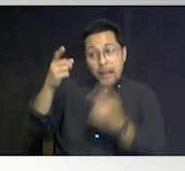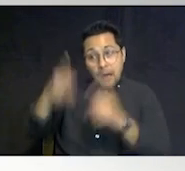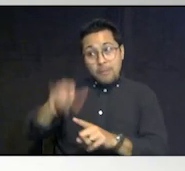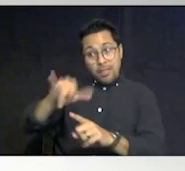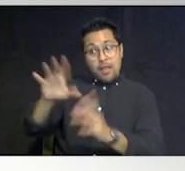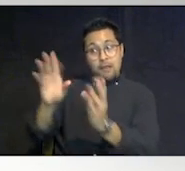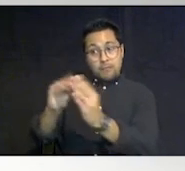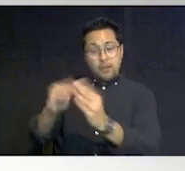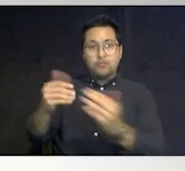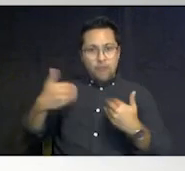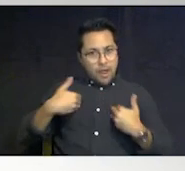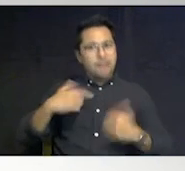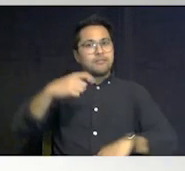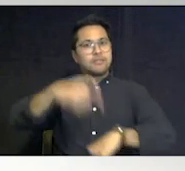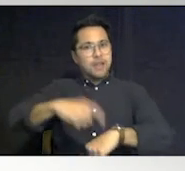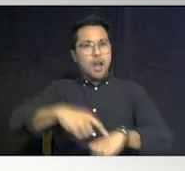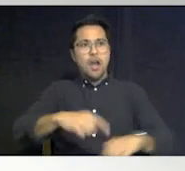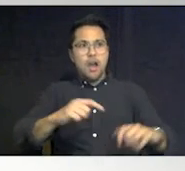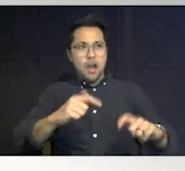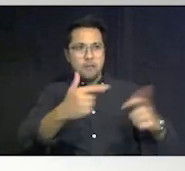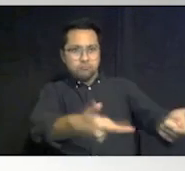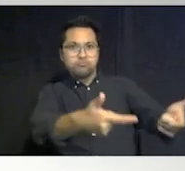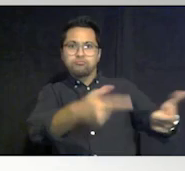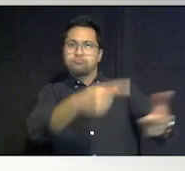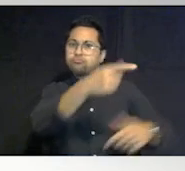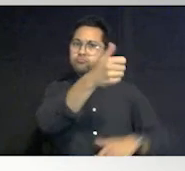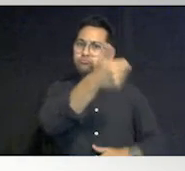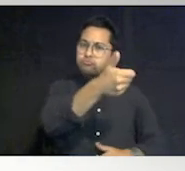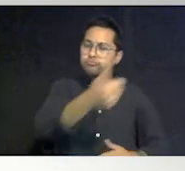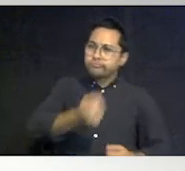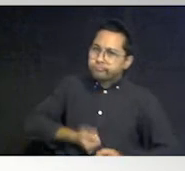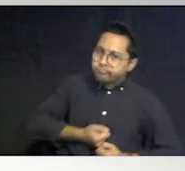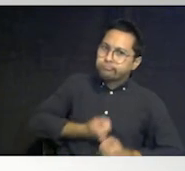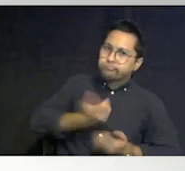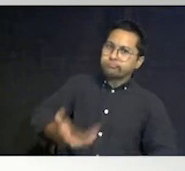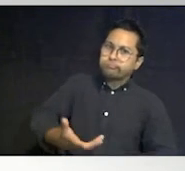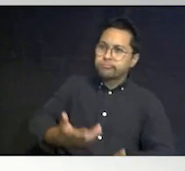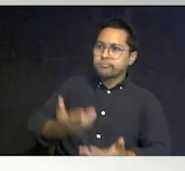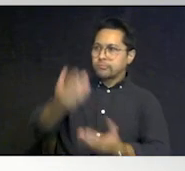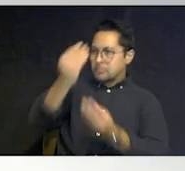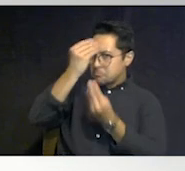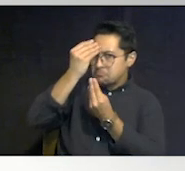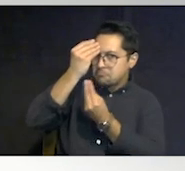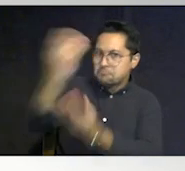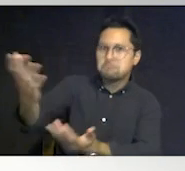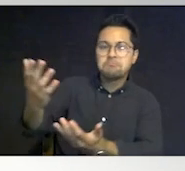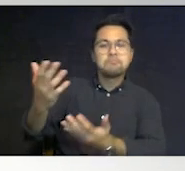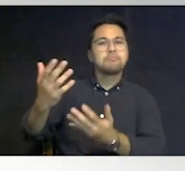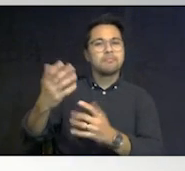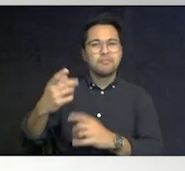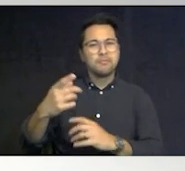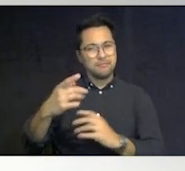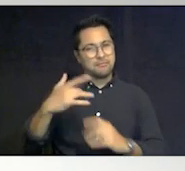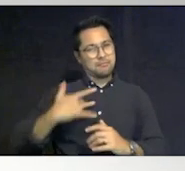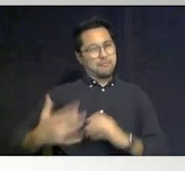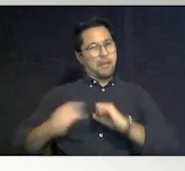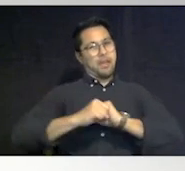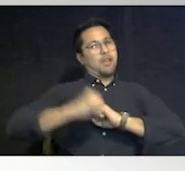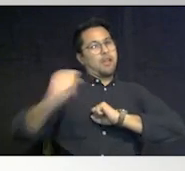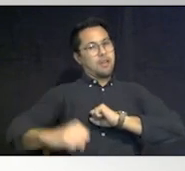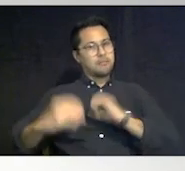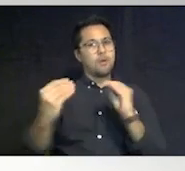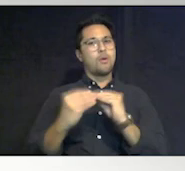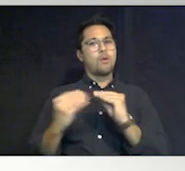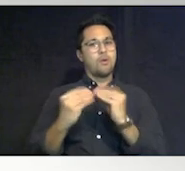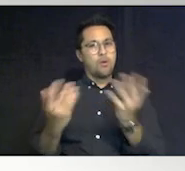moment. You're going to be able to have some opportunities to express what you would like. It's typically a longer duration of time